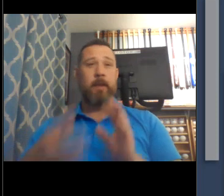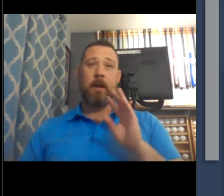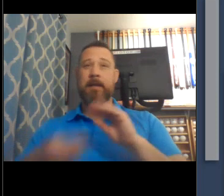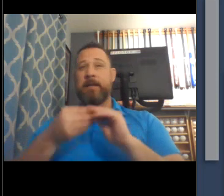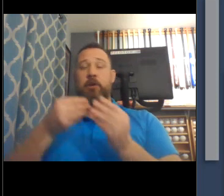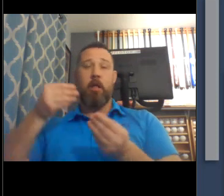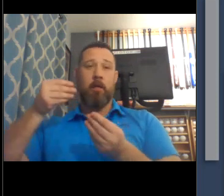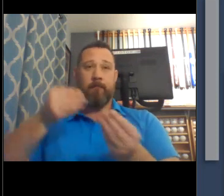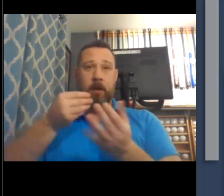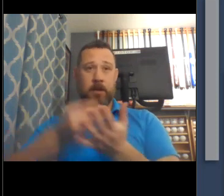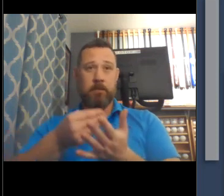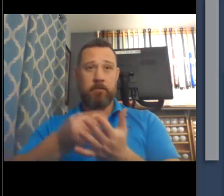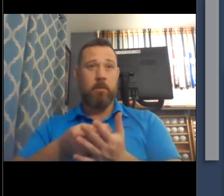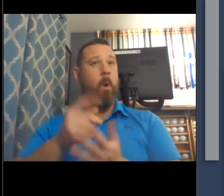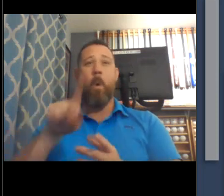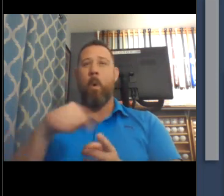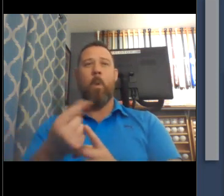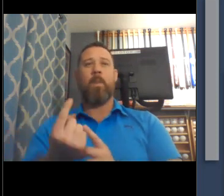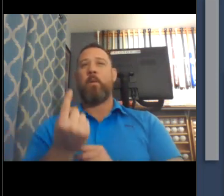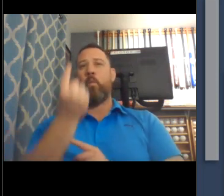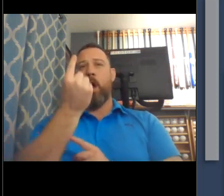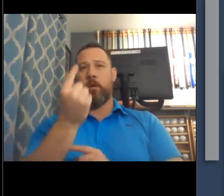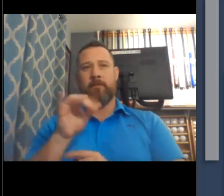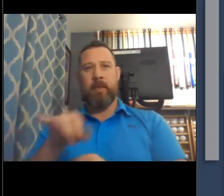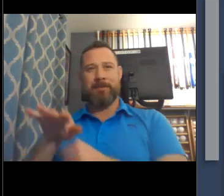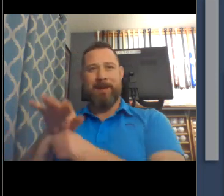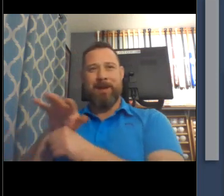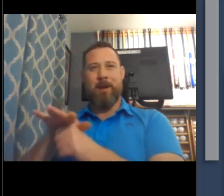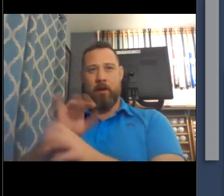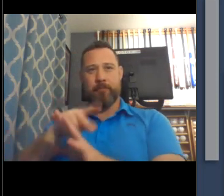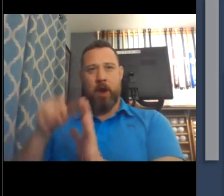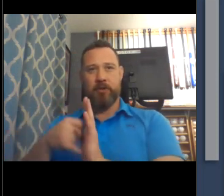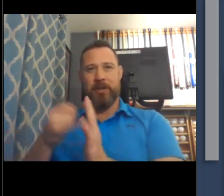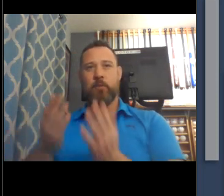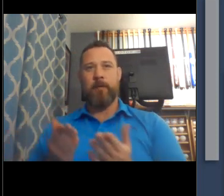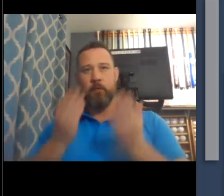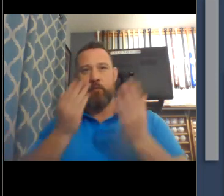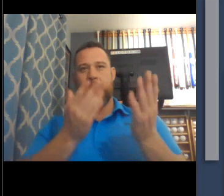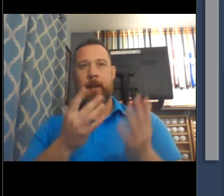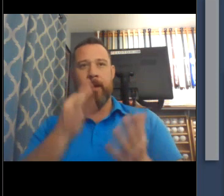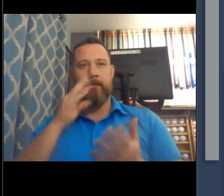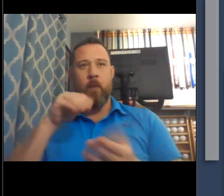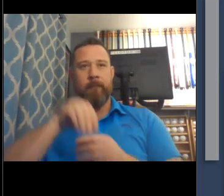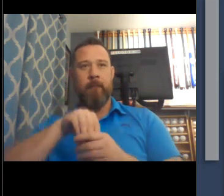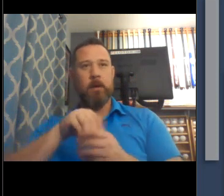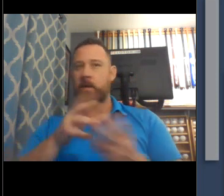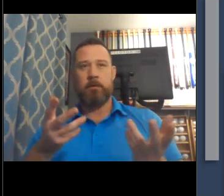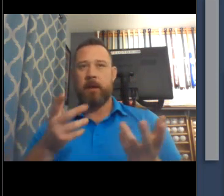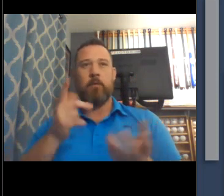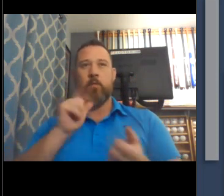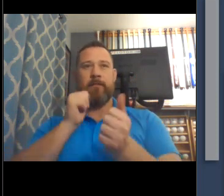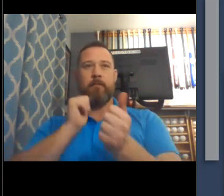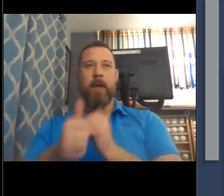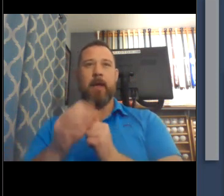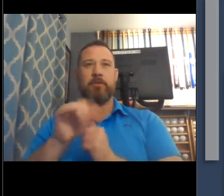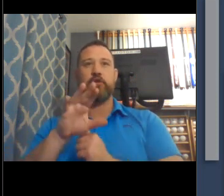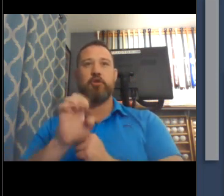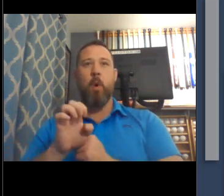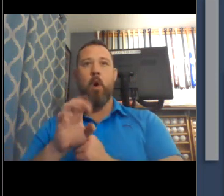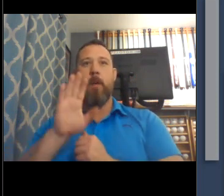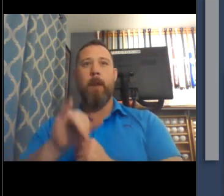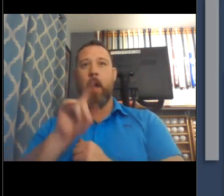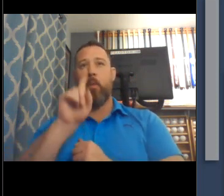funding, only one of the Shasta Region's projects would have been recommended for funding, and it would have passed the scoring threshold by a